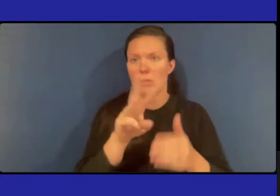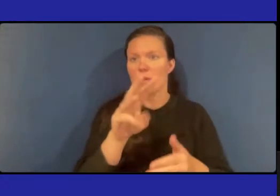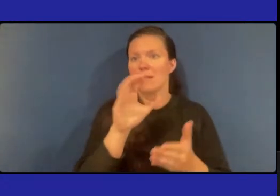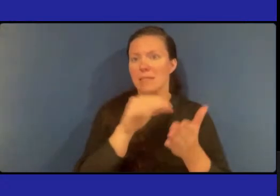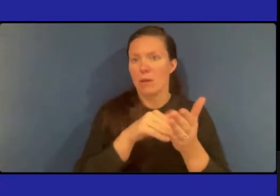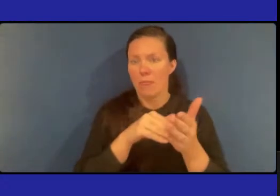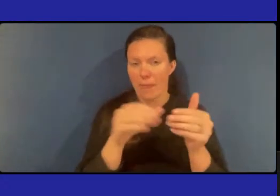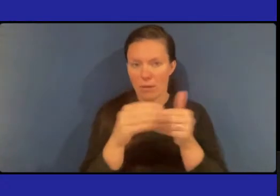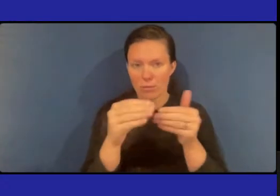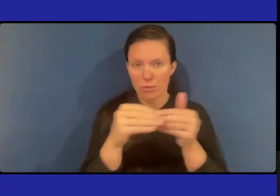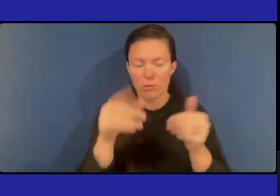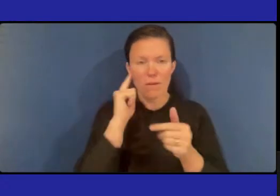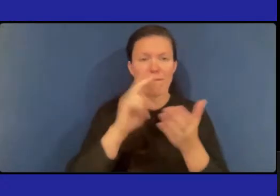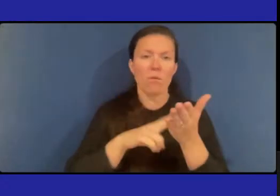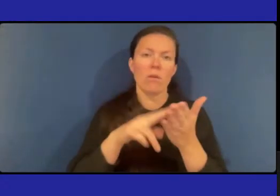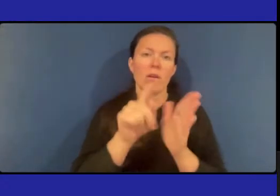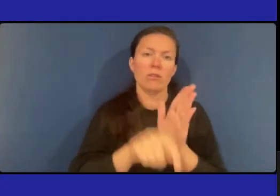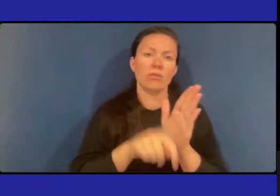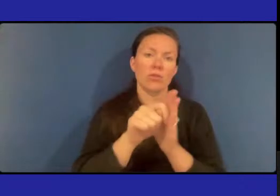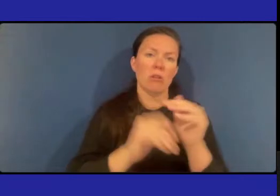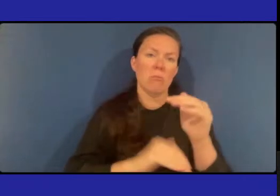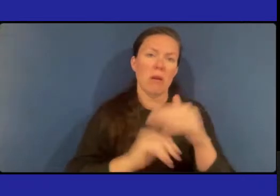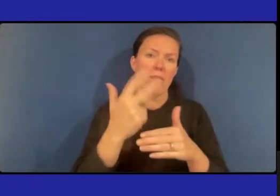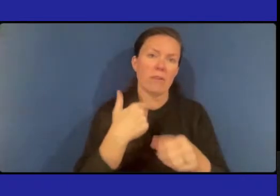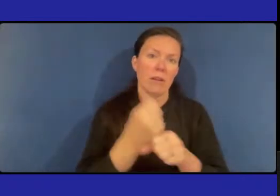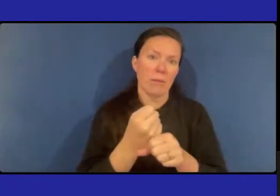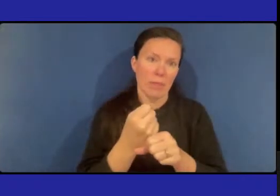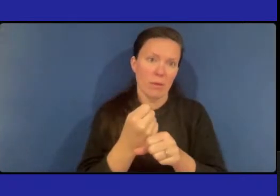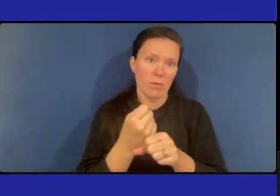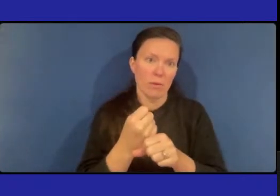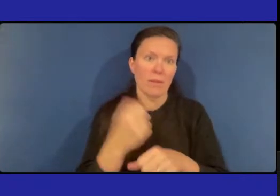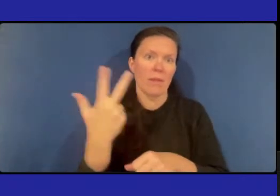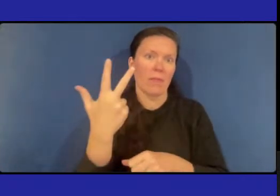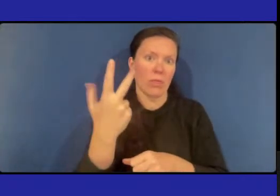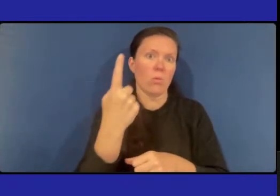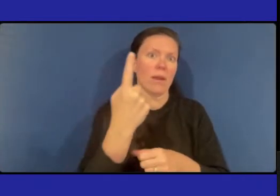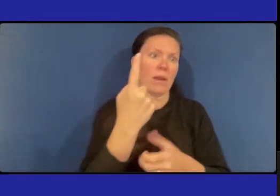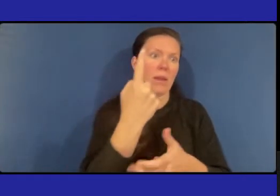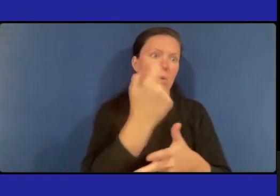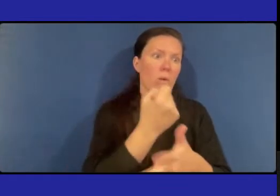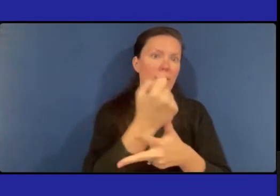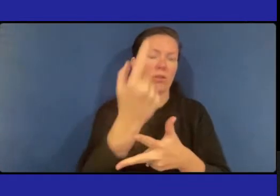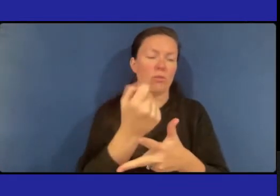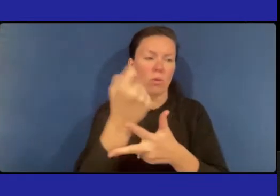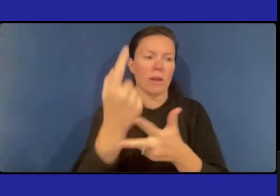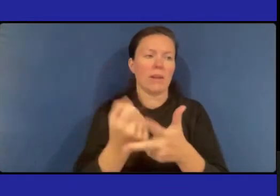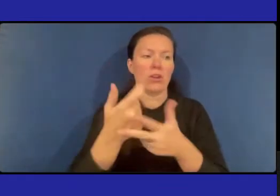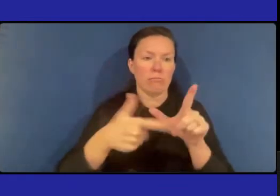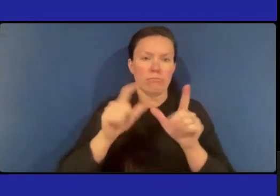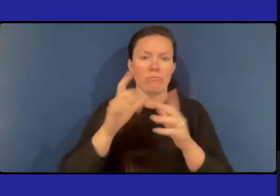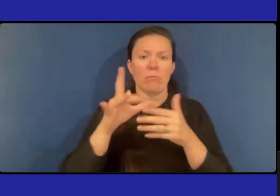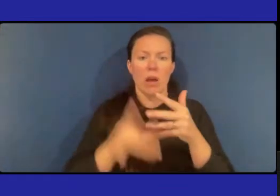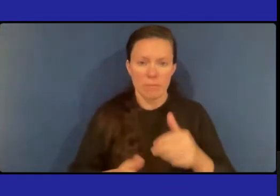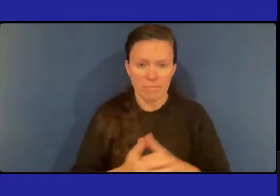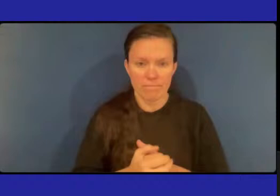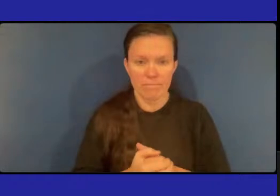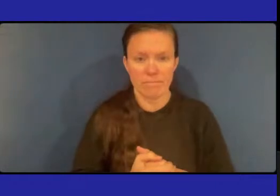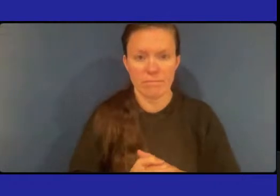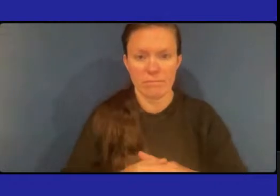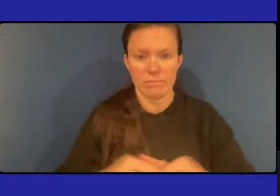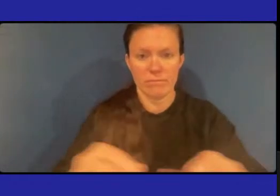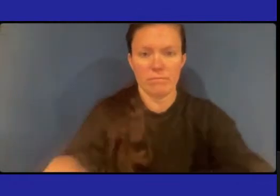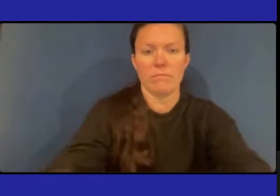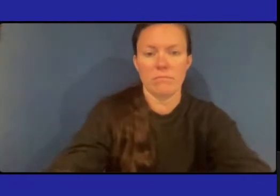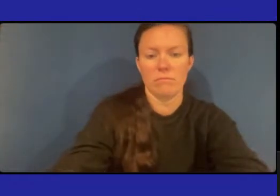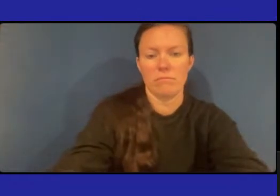$622,600,000 for a contract term of 3 years and 3 one-year renewal options exercisable at the discretion of the system. Thank you.